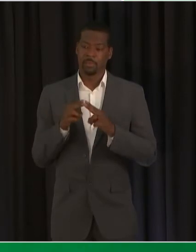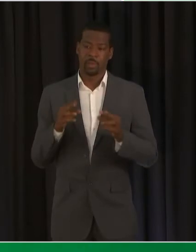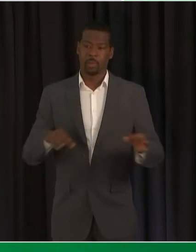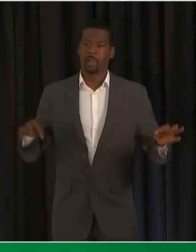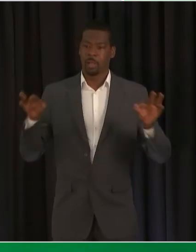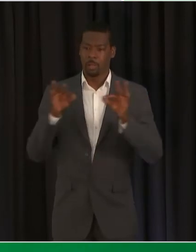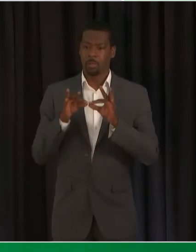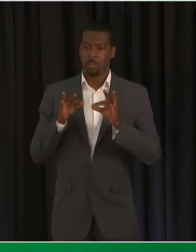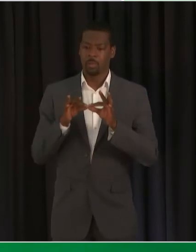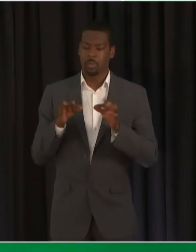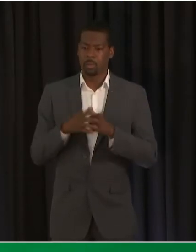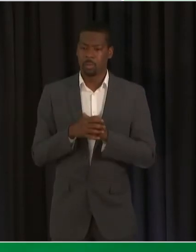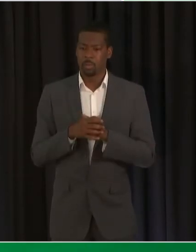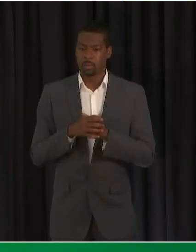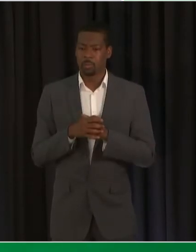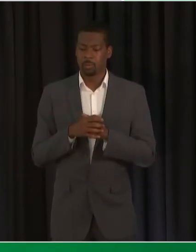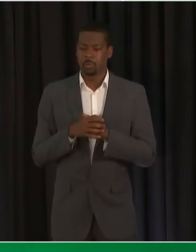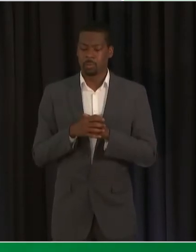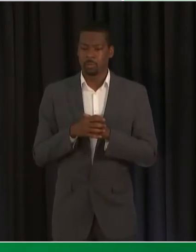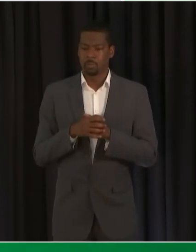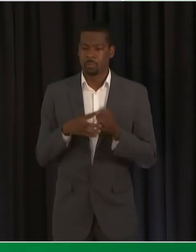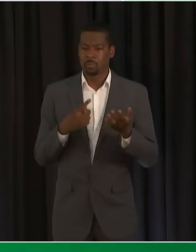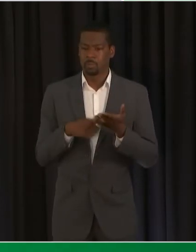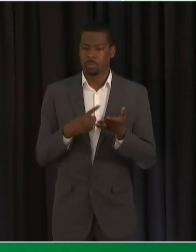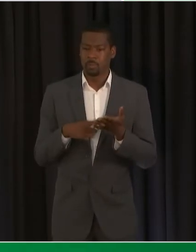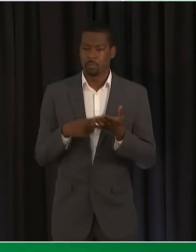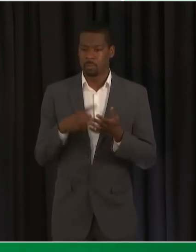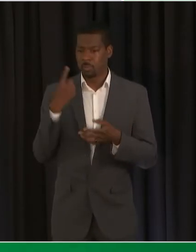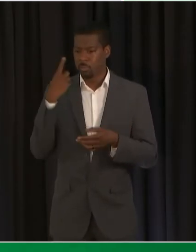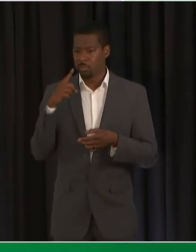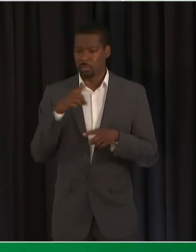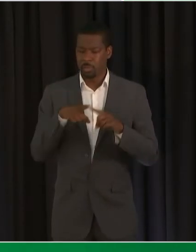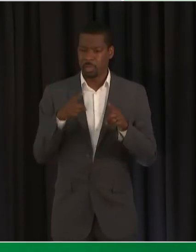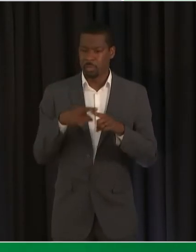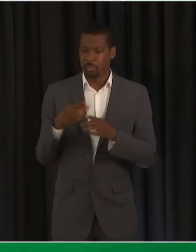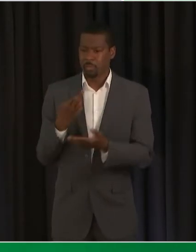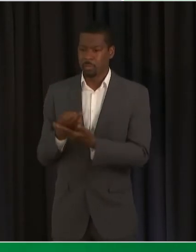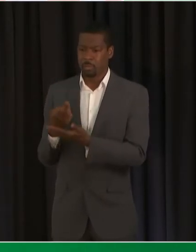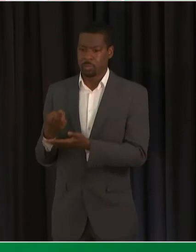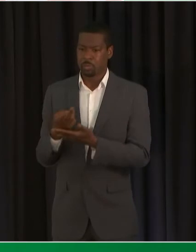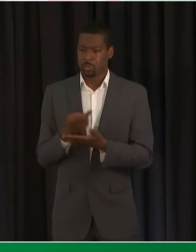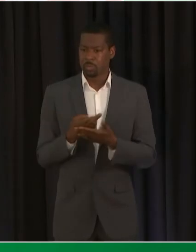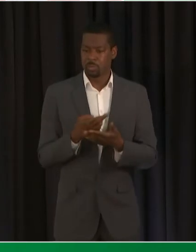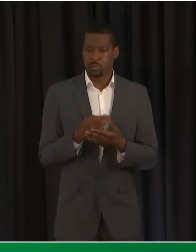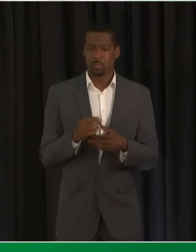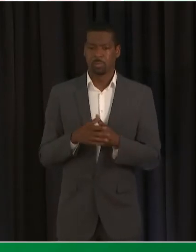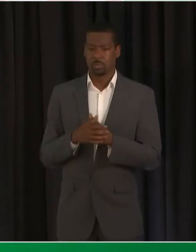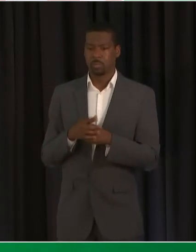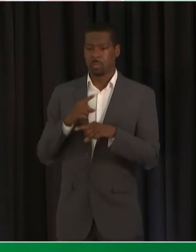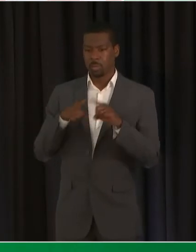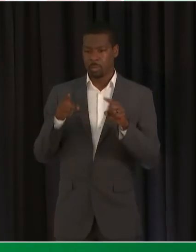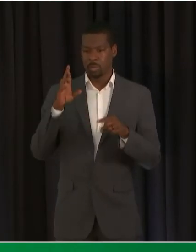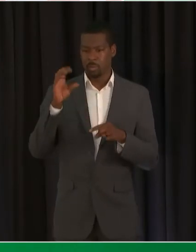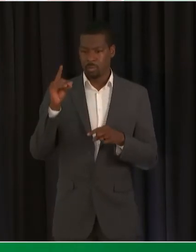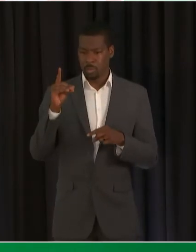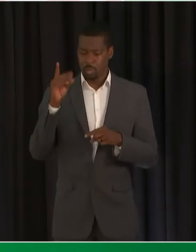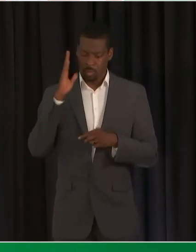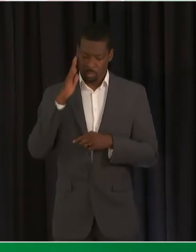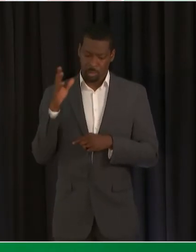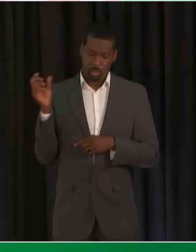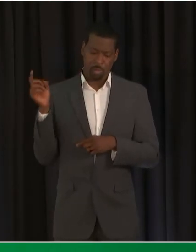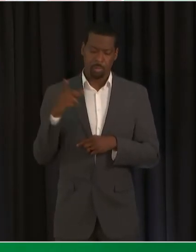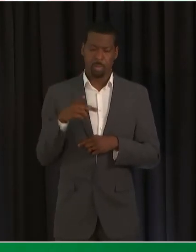really important primer for the different resources that are out there. But Rod is going to be back